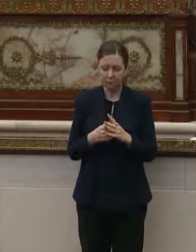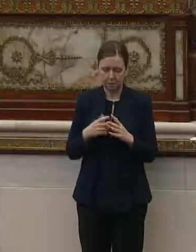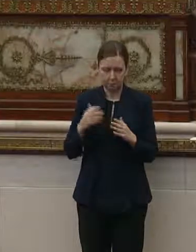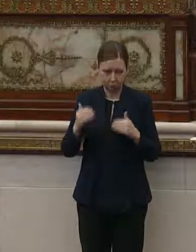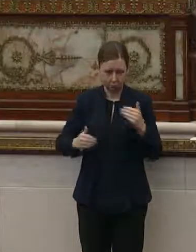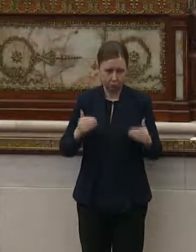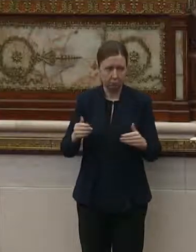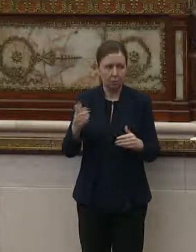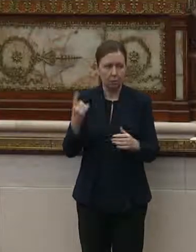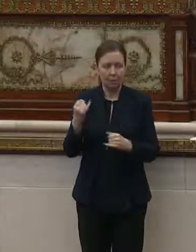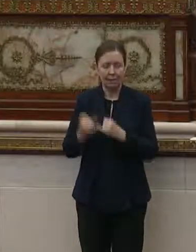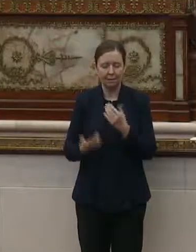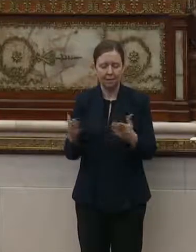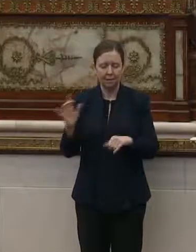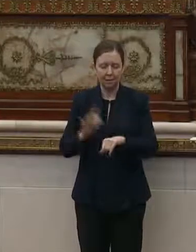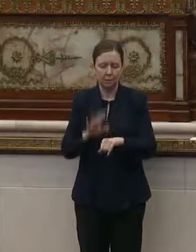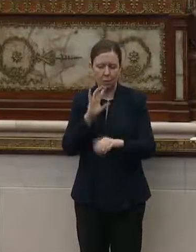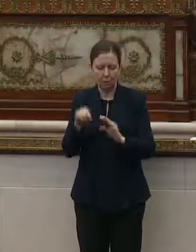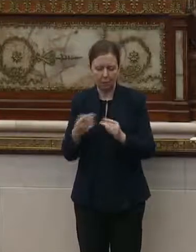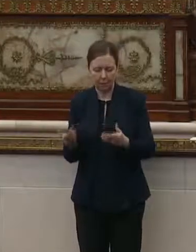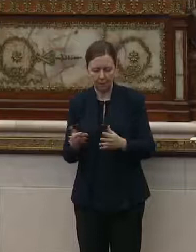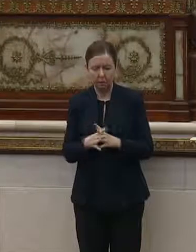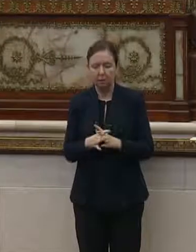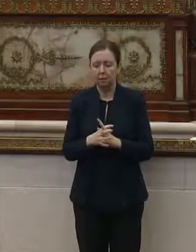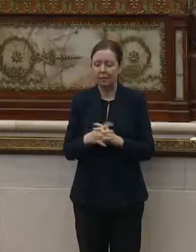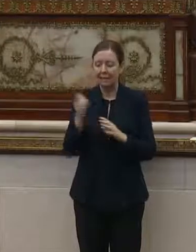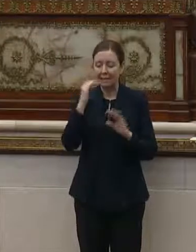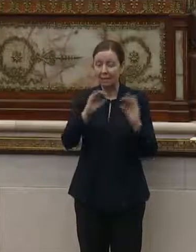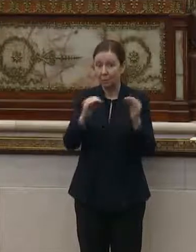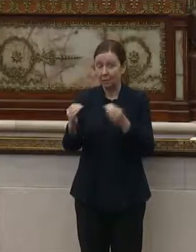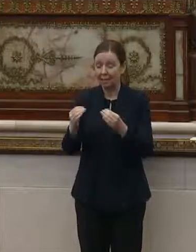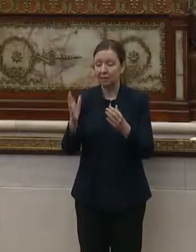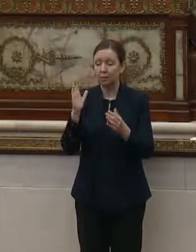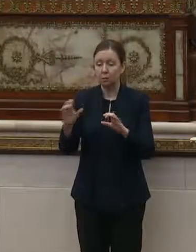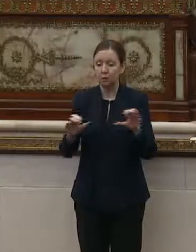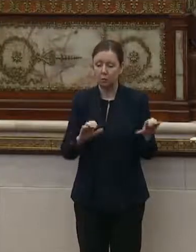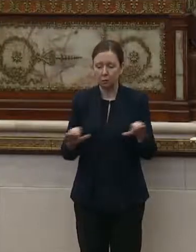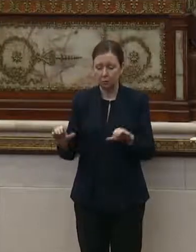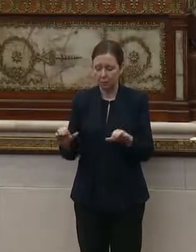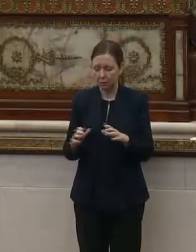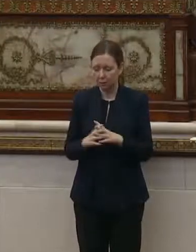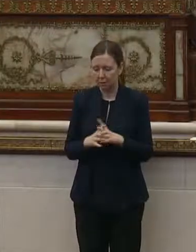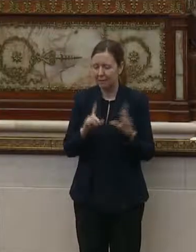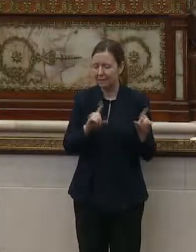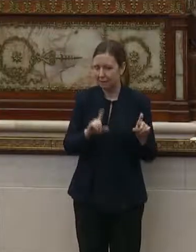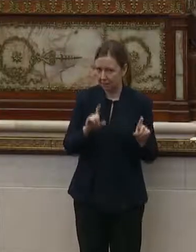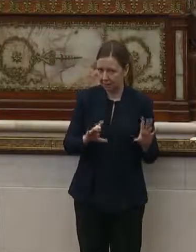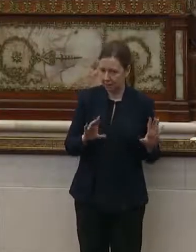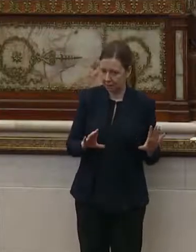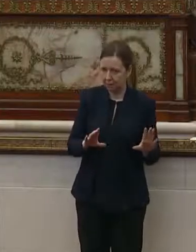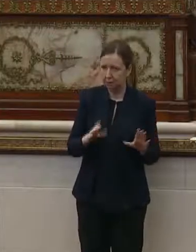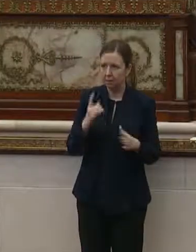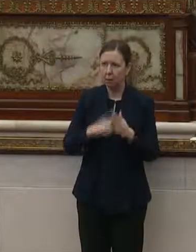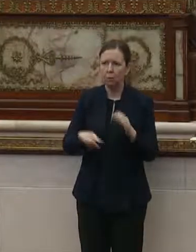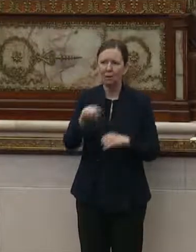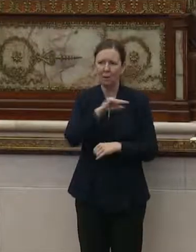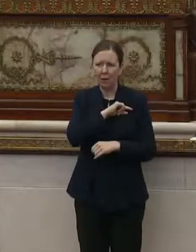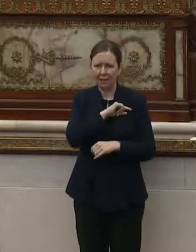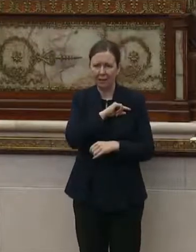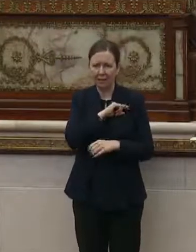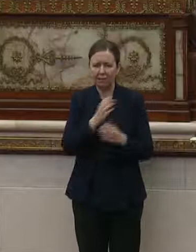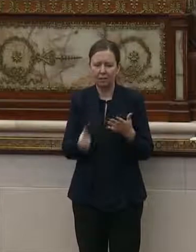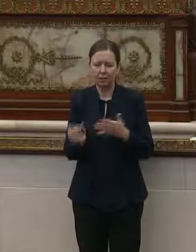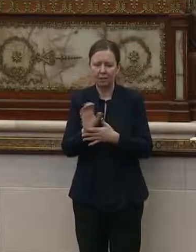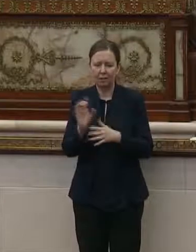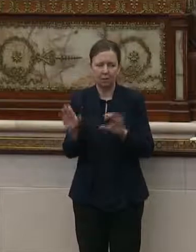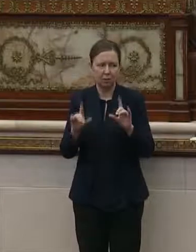last thing you touched on. If an organization is going to do testing, right, what's the qualifications and the criteria